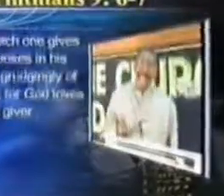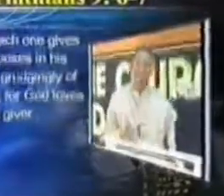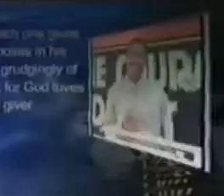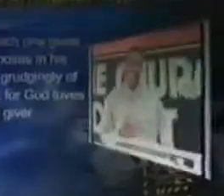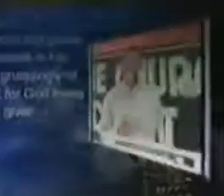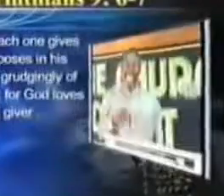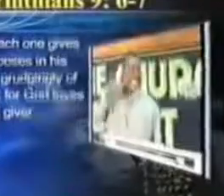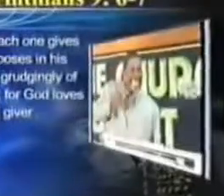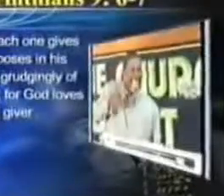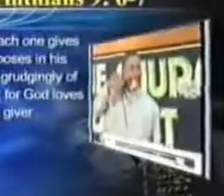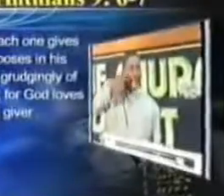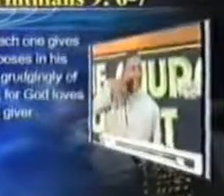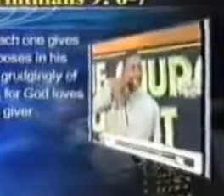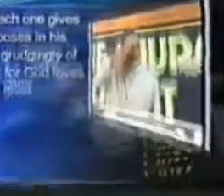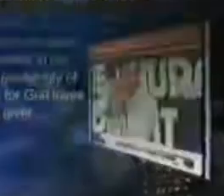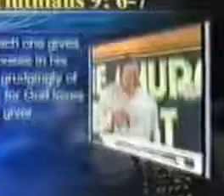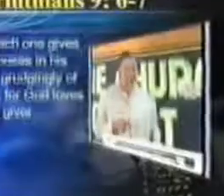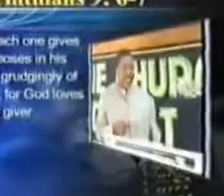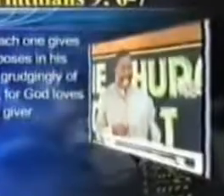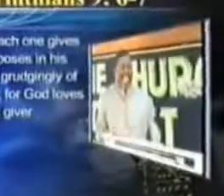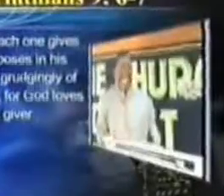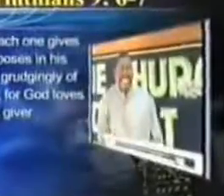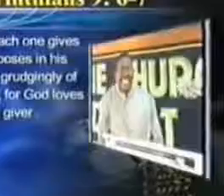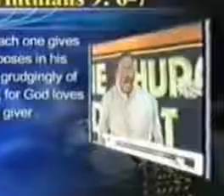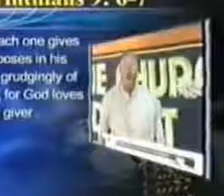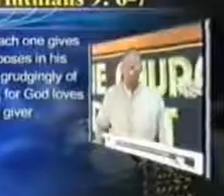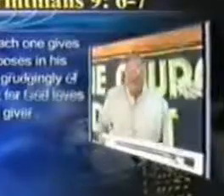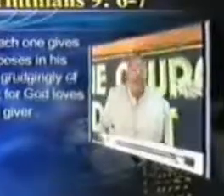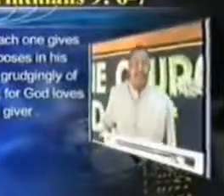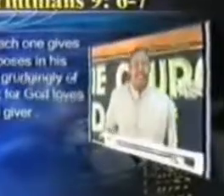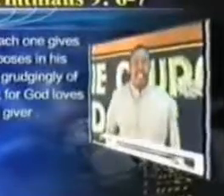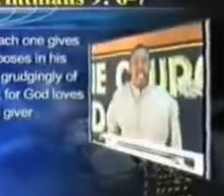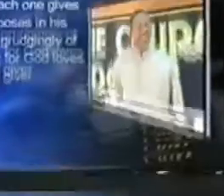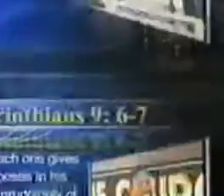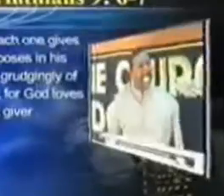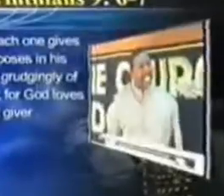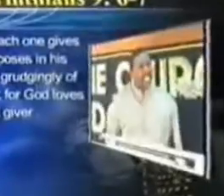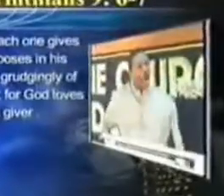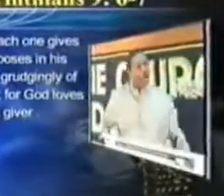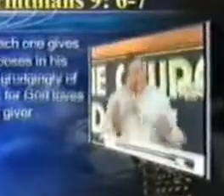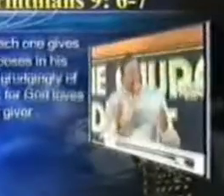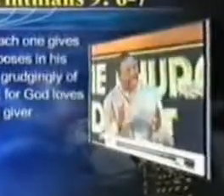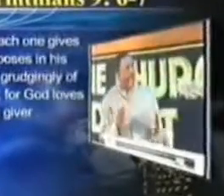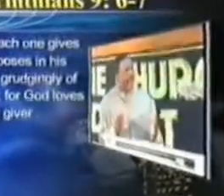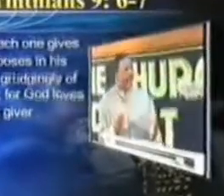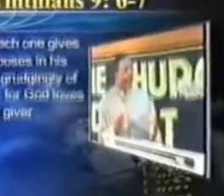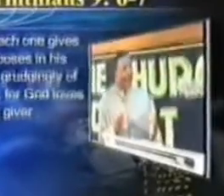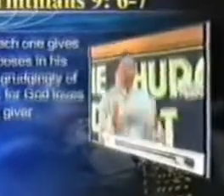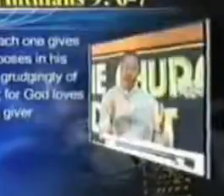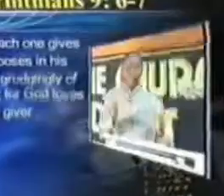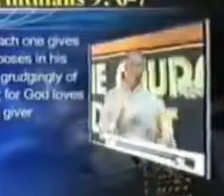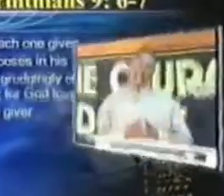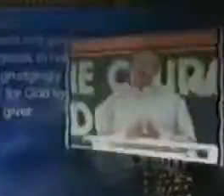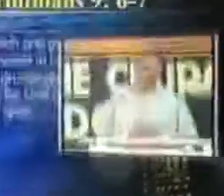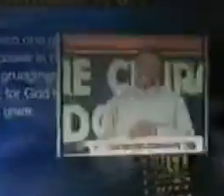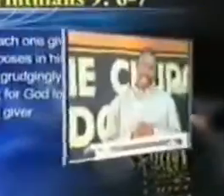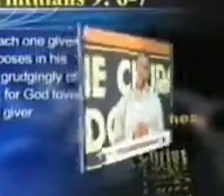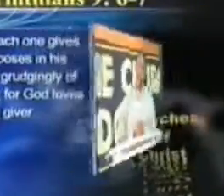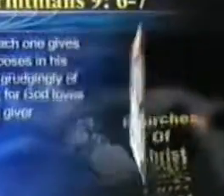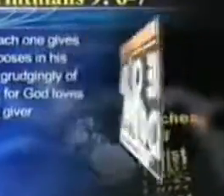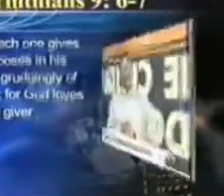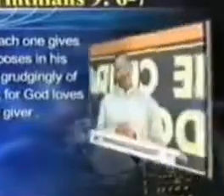oma, enya amemenemfe, anase o shem, if we say, niya otide nimu emano, or no, ena